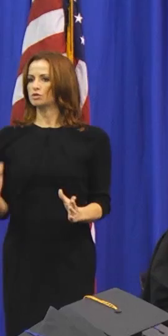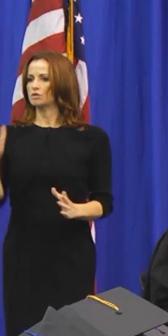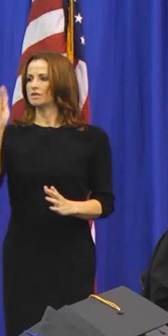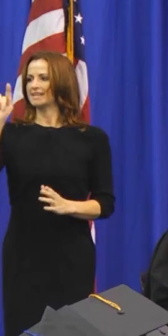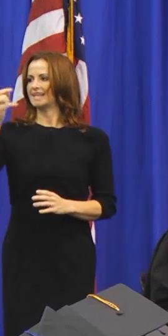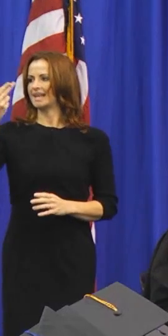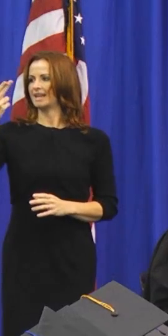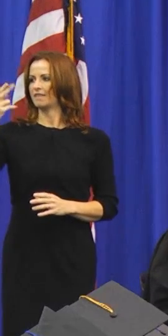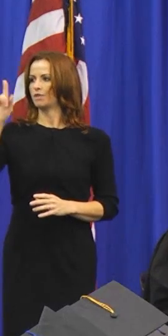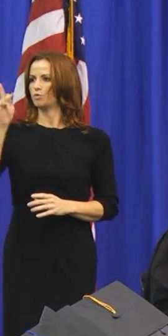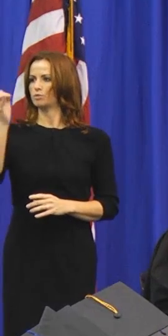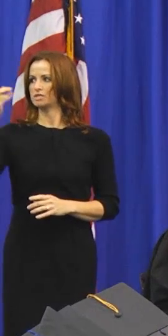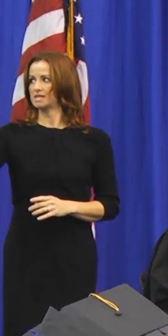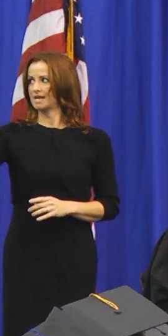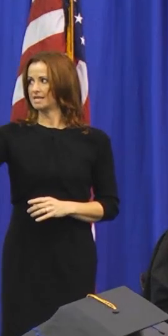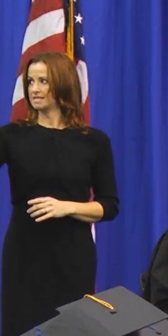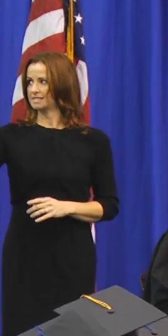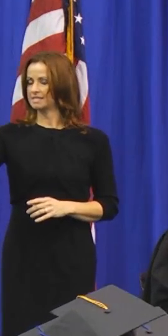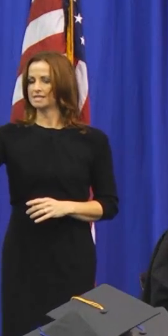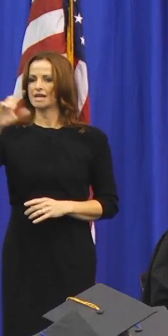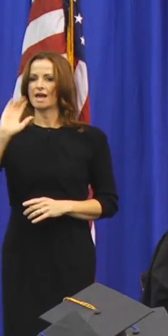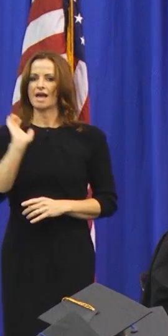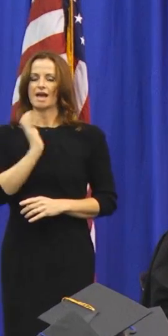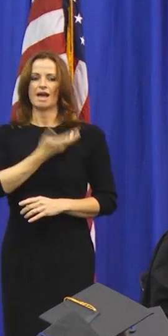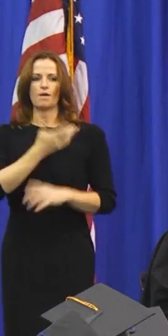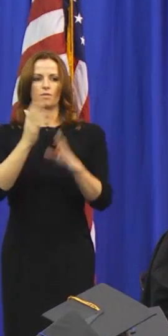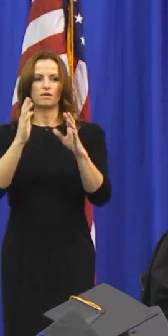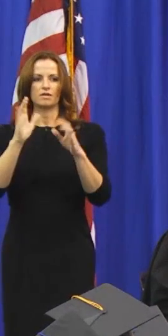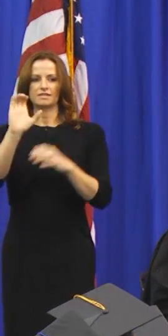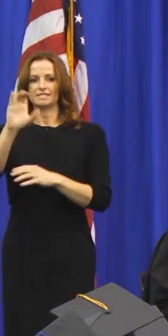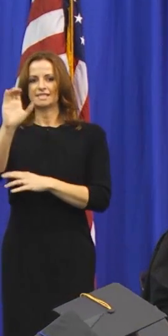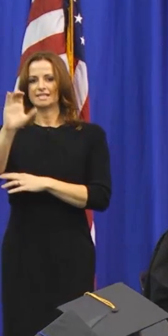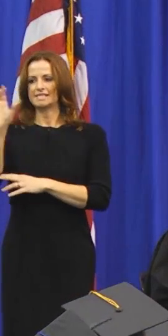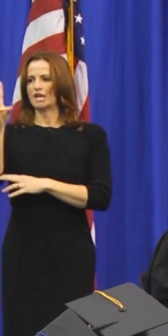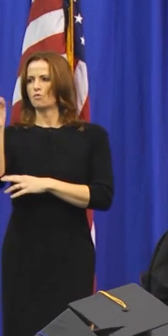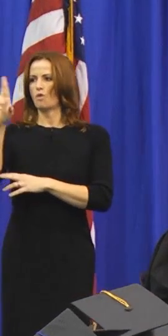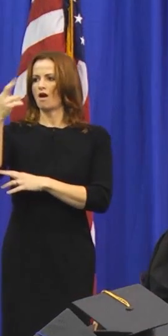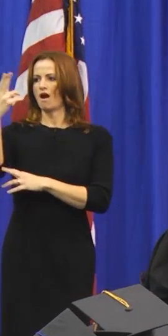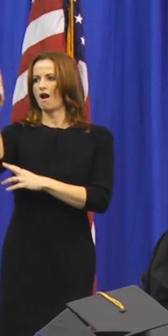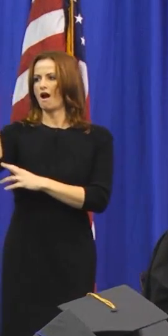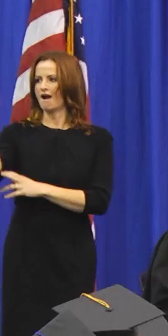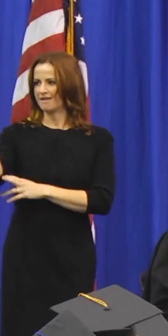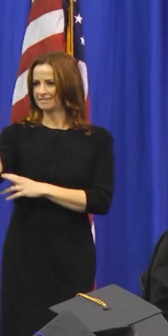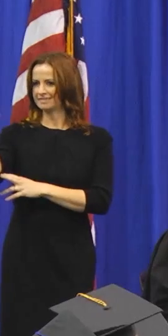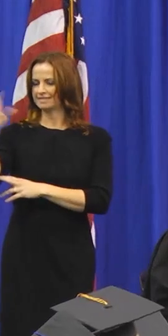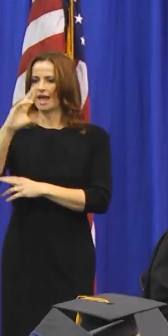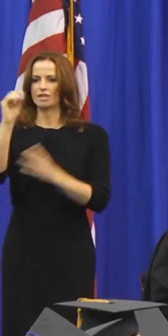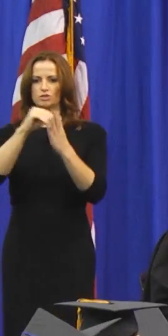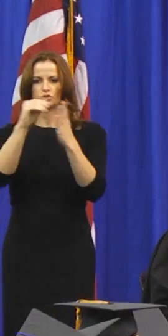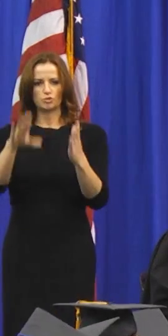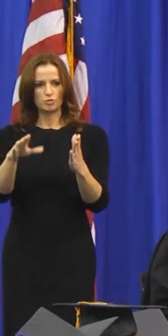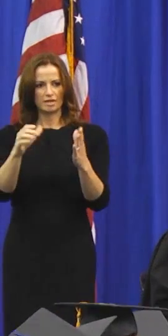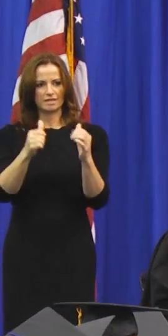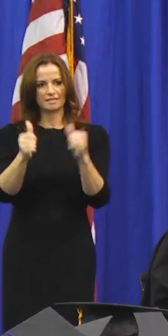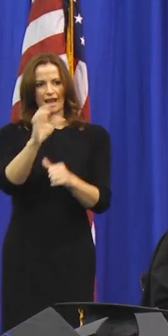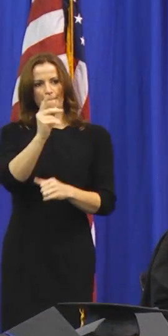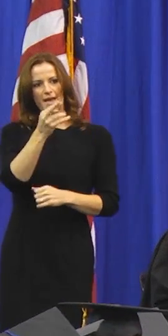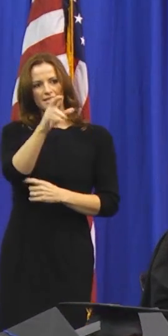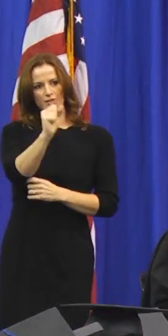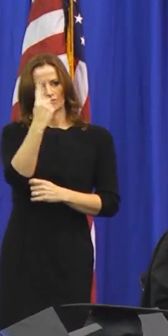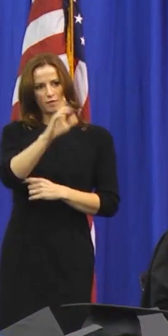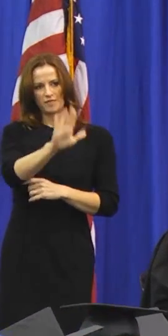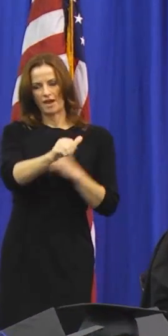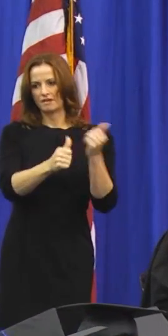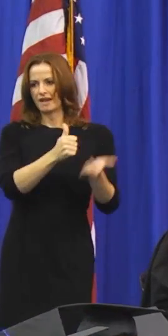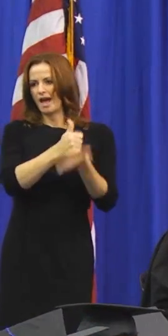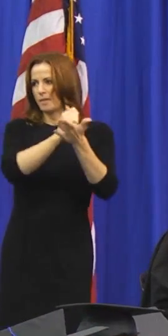Kenneth Anderson, our Calhoun Warhawks, student ambassadors for their assistance